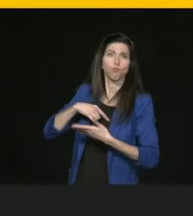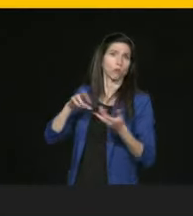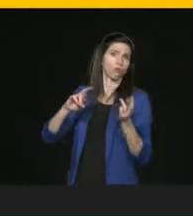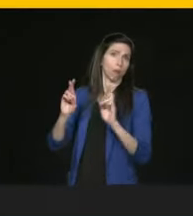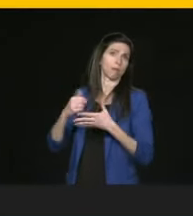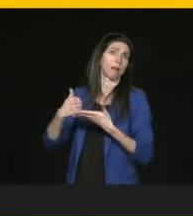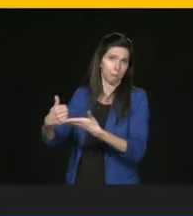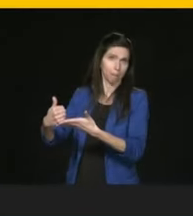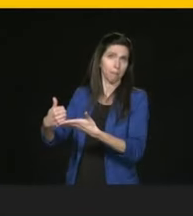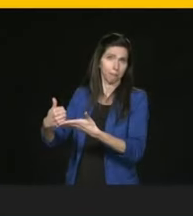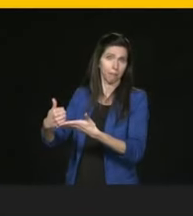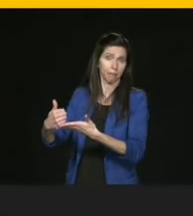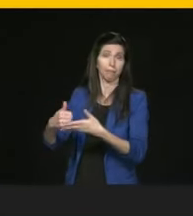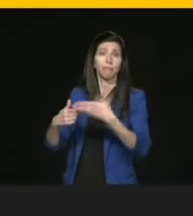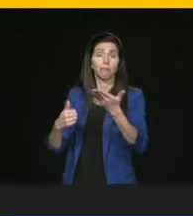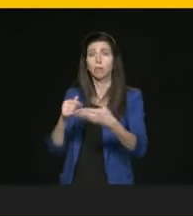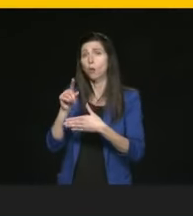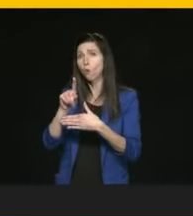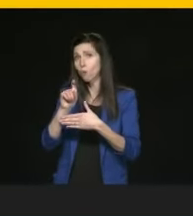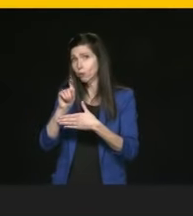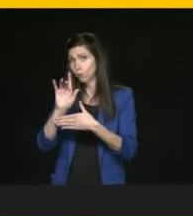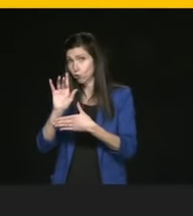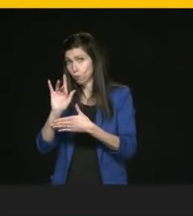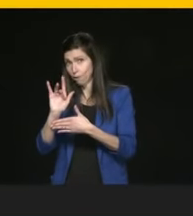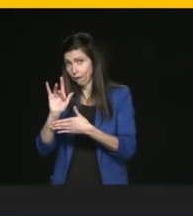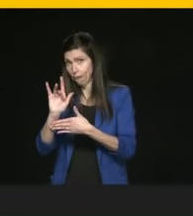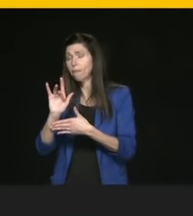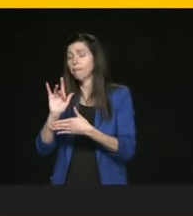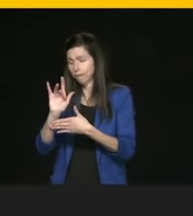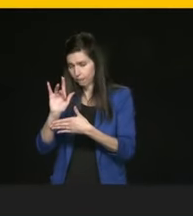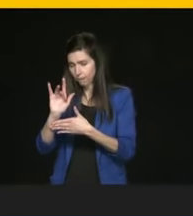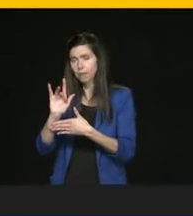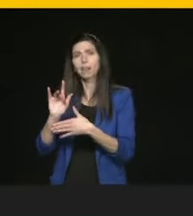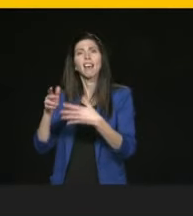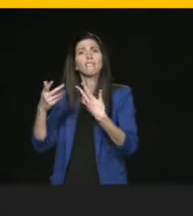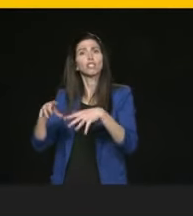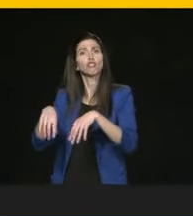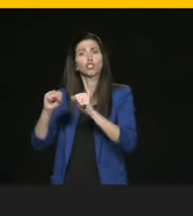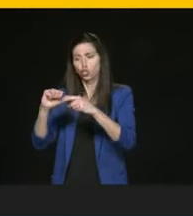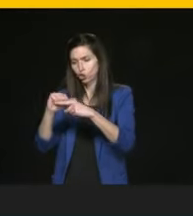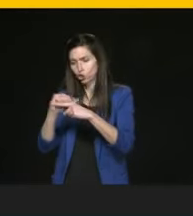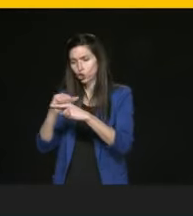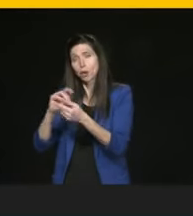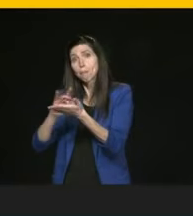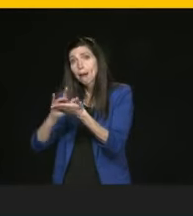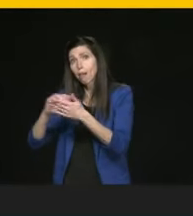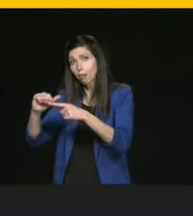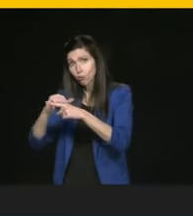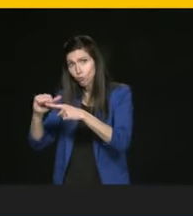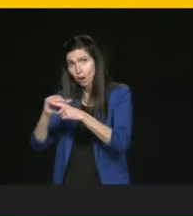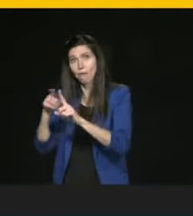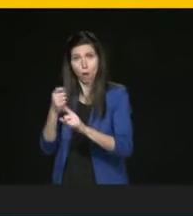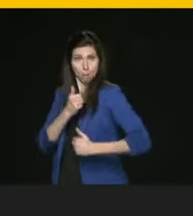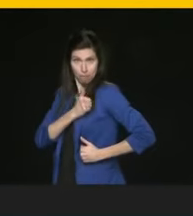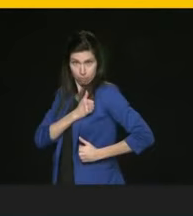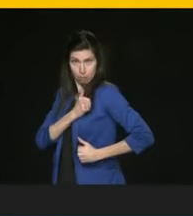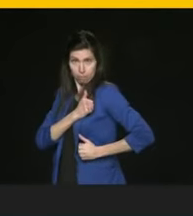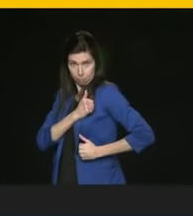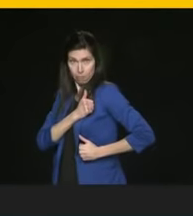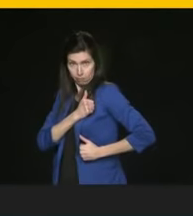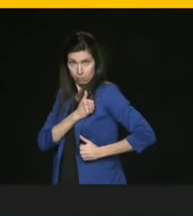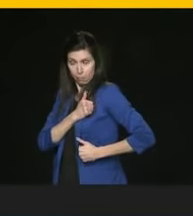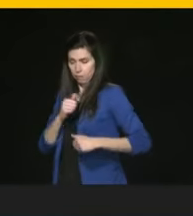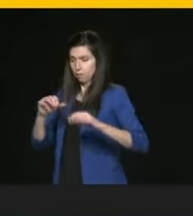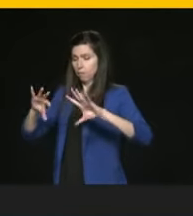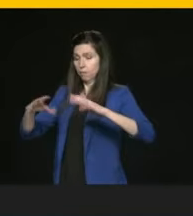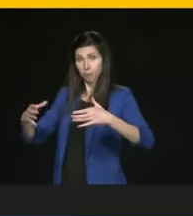125 medically trained members of the Canadian Armed Forces will very soon be